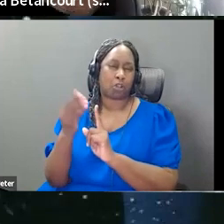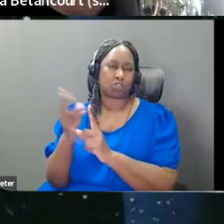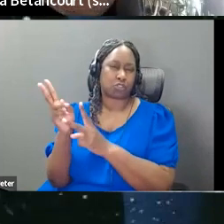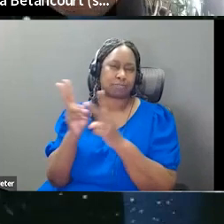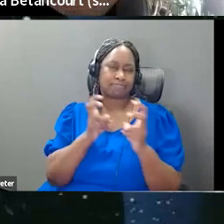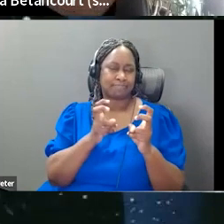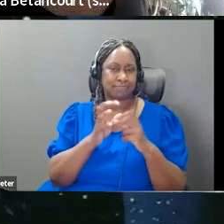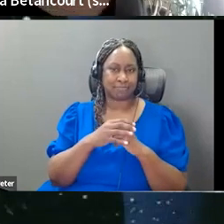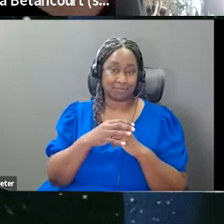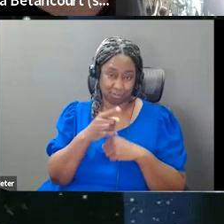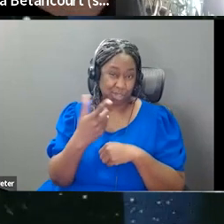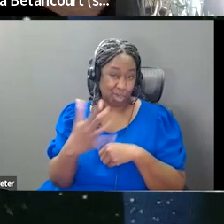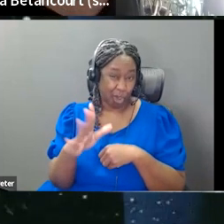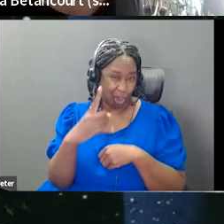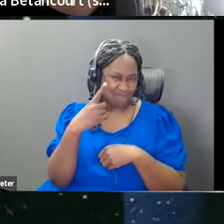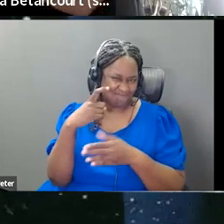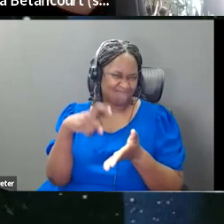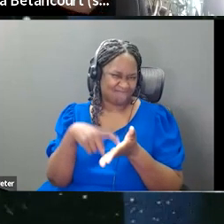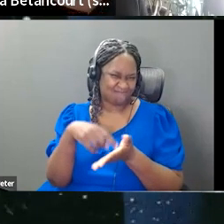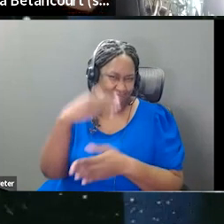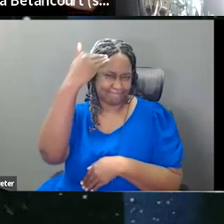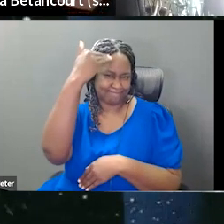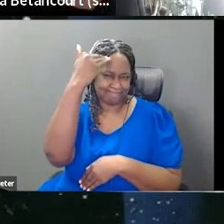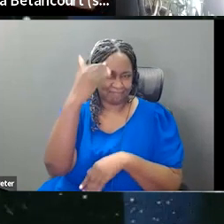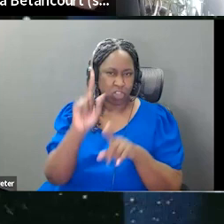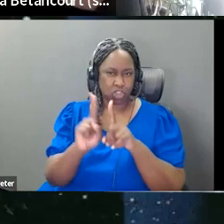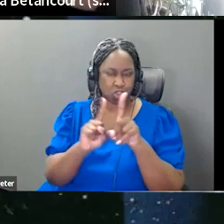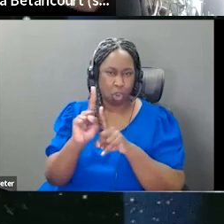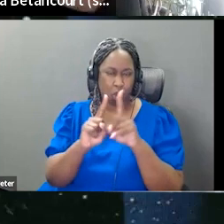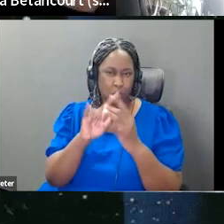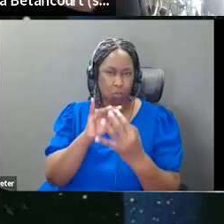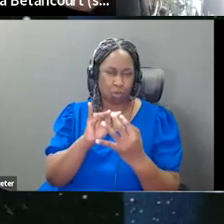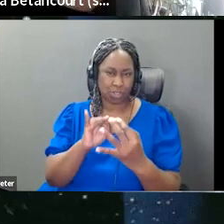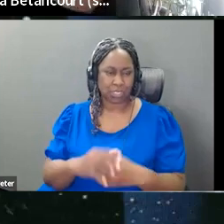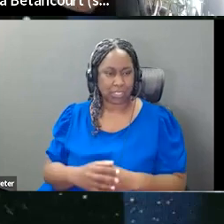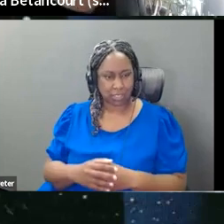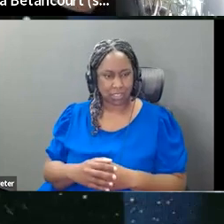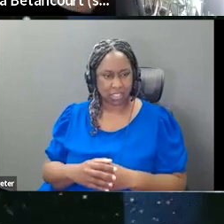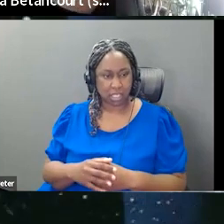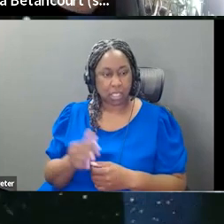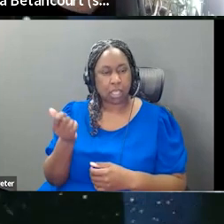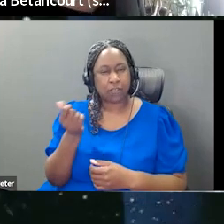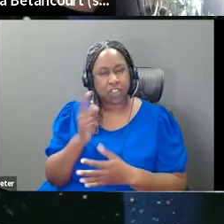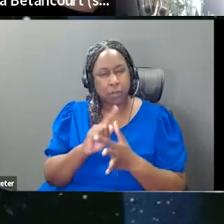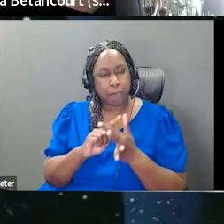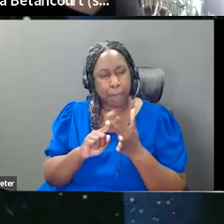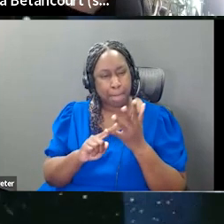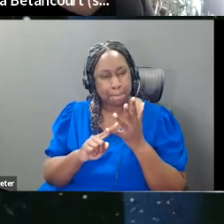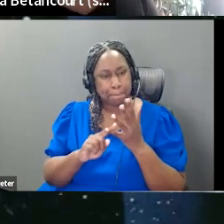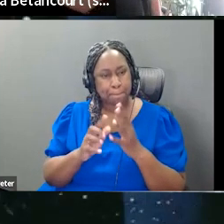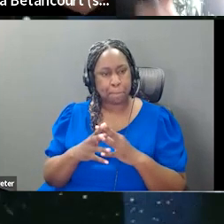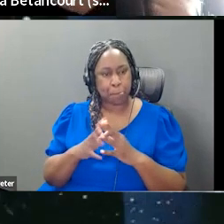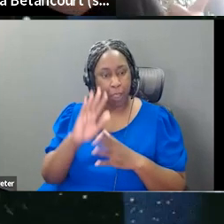We all recognize this from Star Wars, pointing out a couple of things that all of